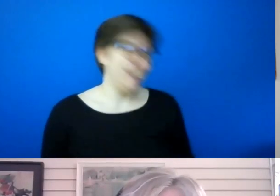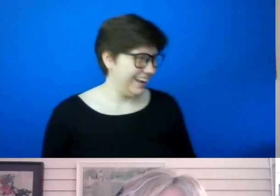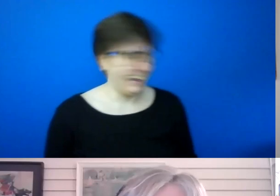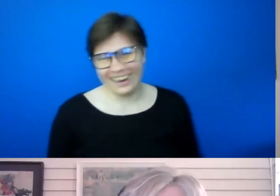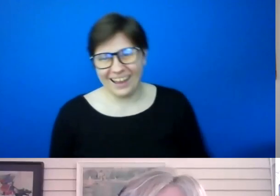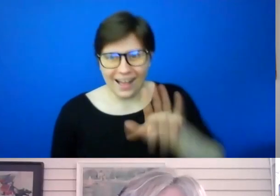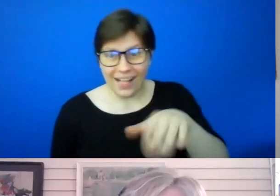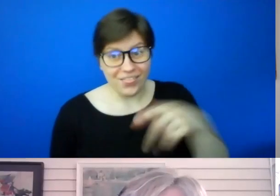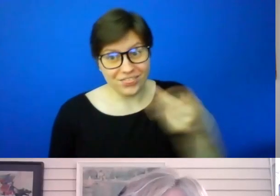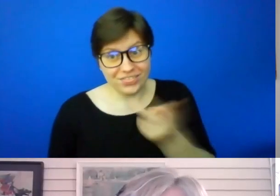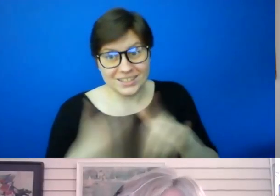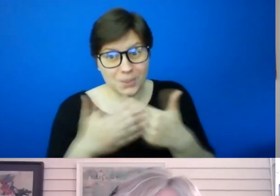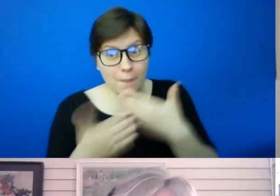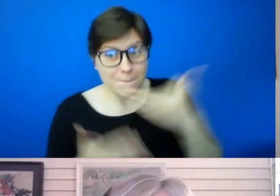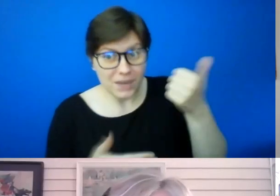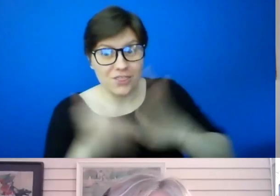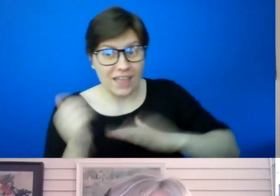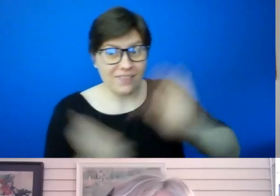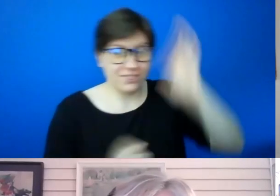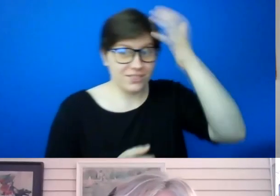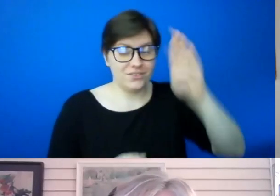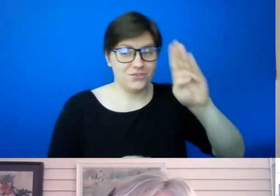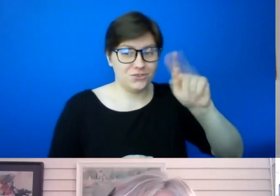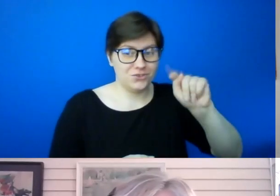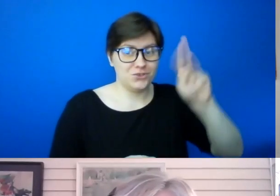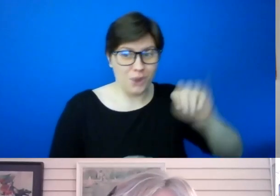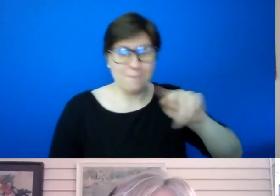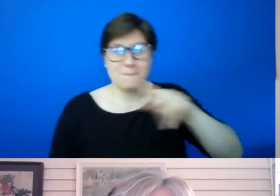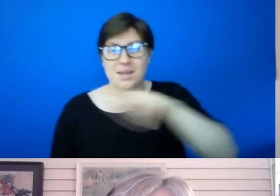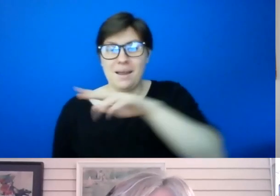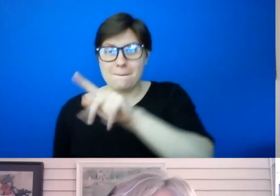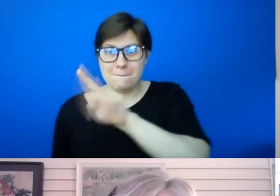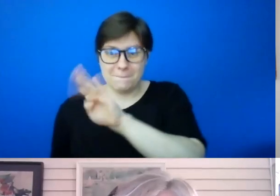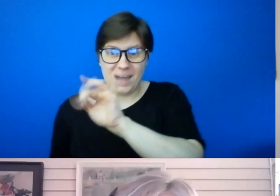debate. So I was waiting for that line.